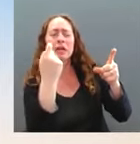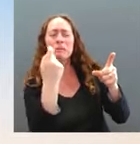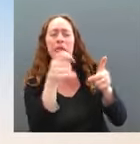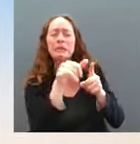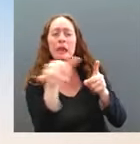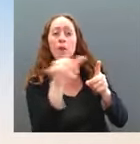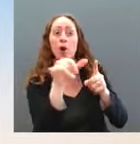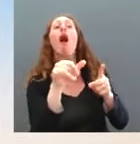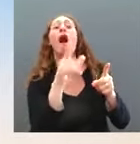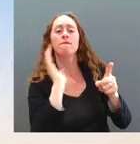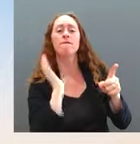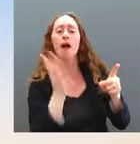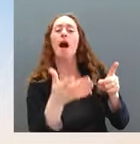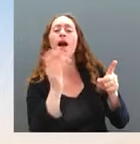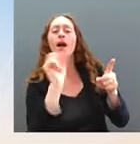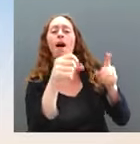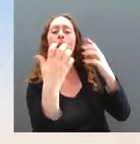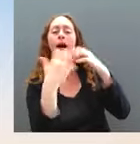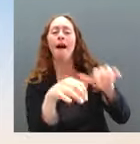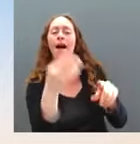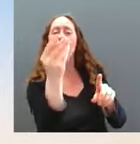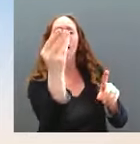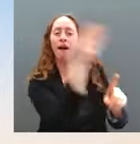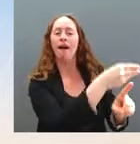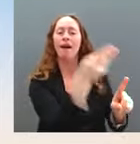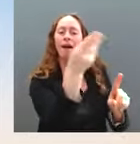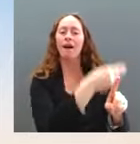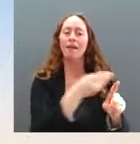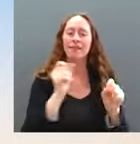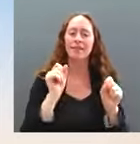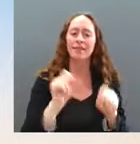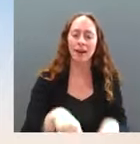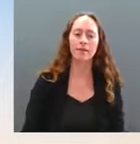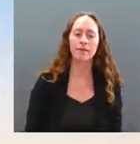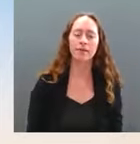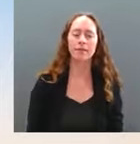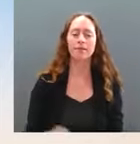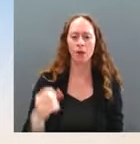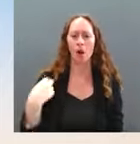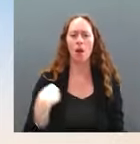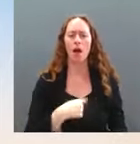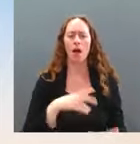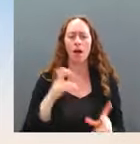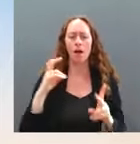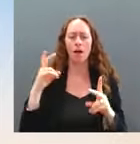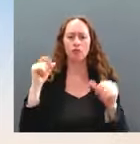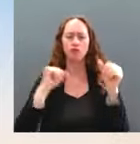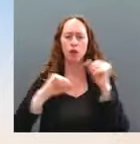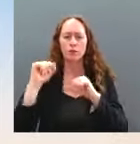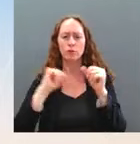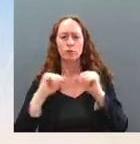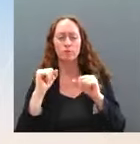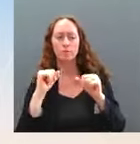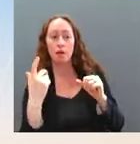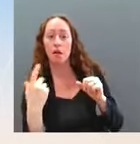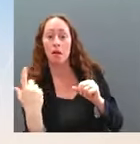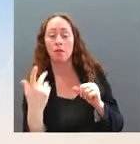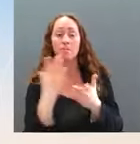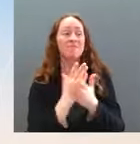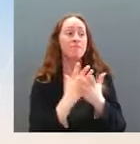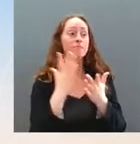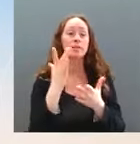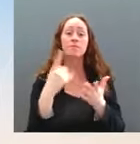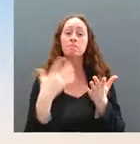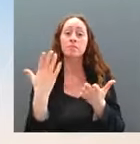also weapon systems that they may request that we may not talk about because for operational reasons and their